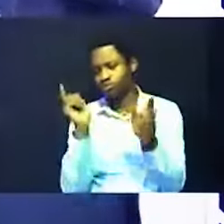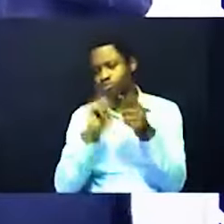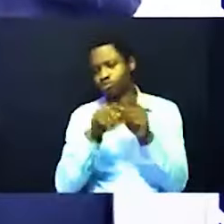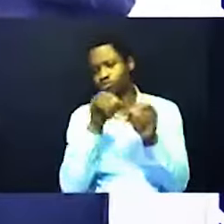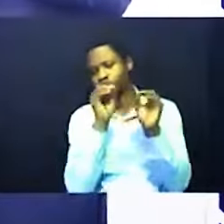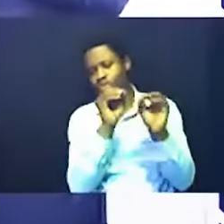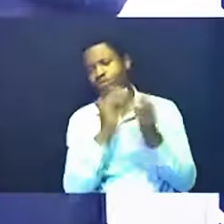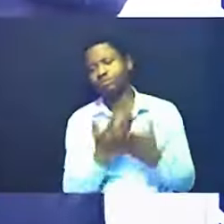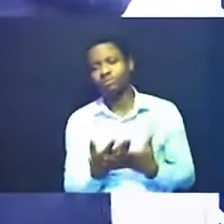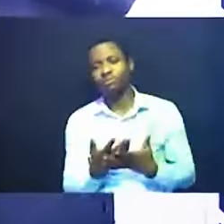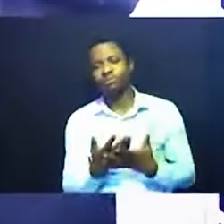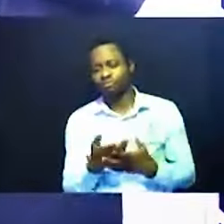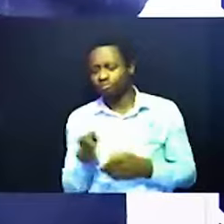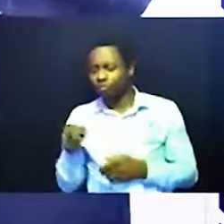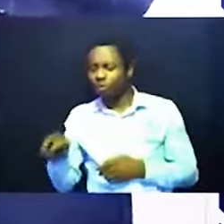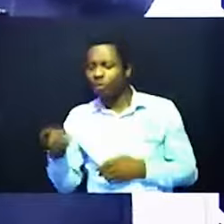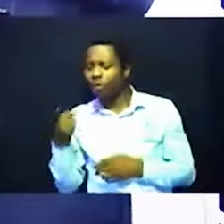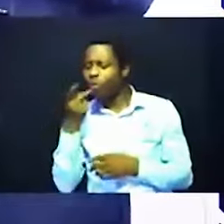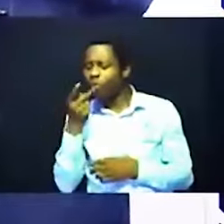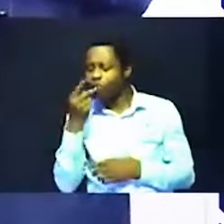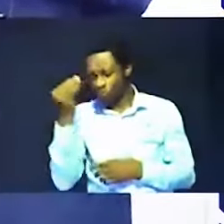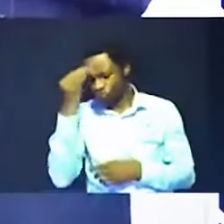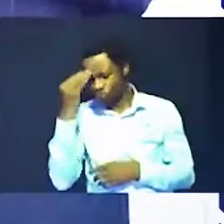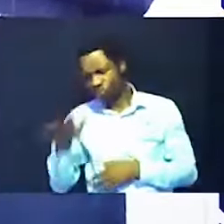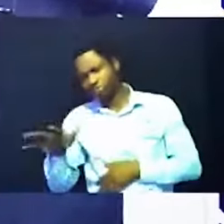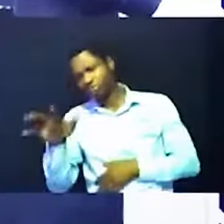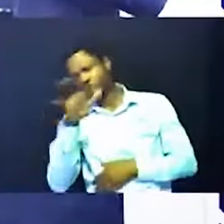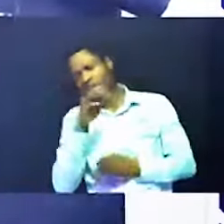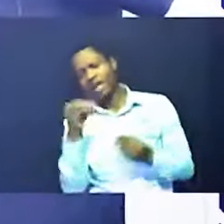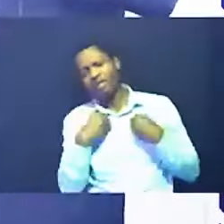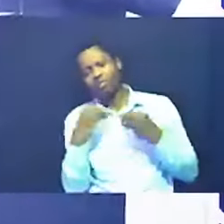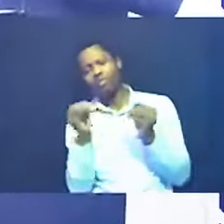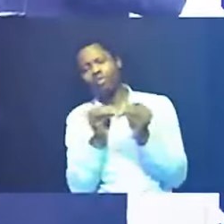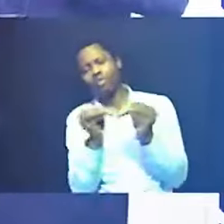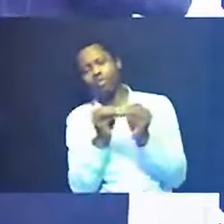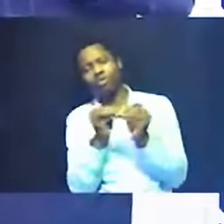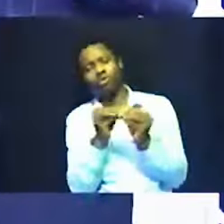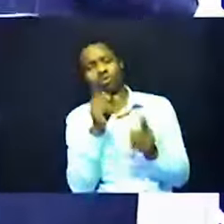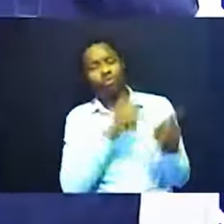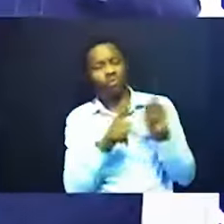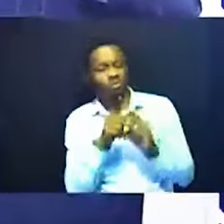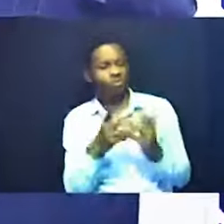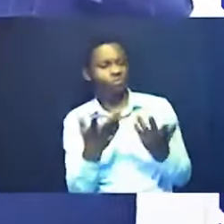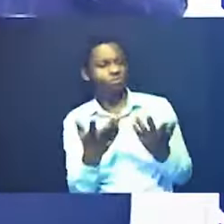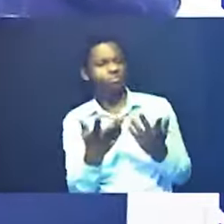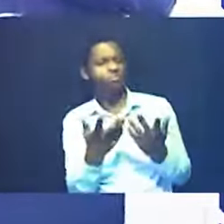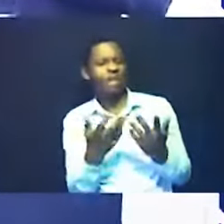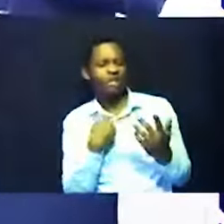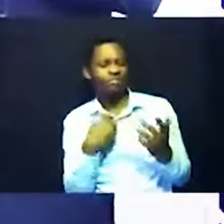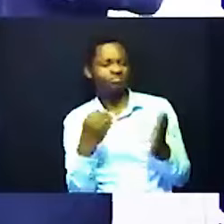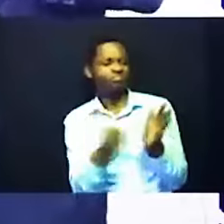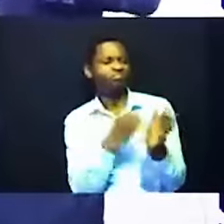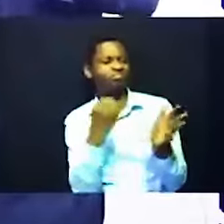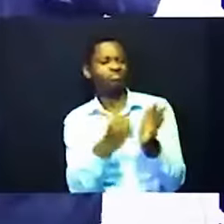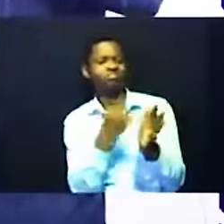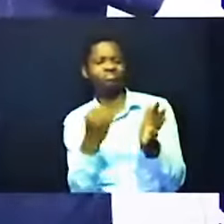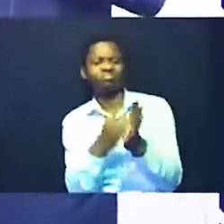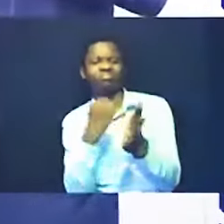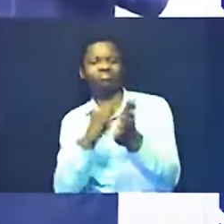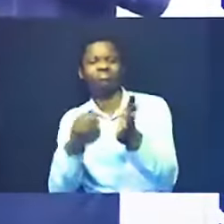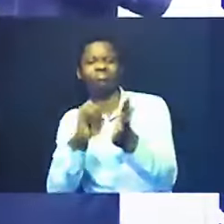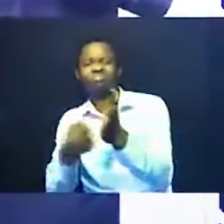see he realized that there are people who are always looking for an excuse not to listen to The Gospel